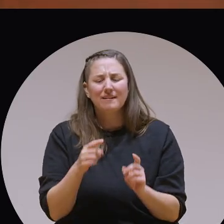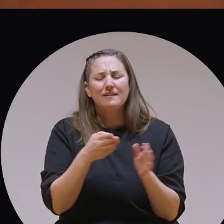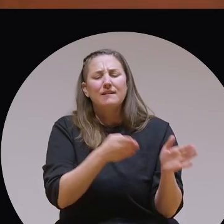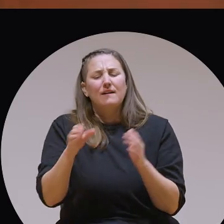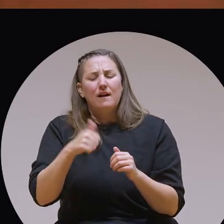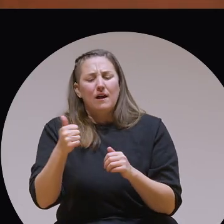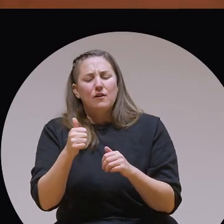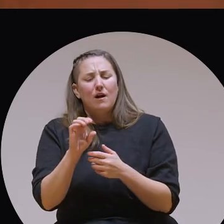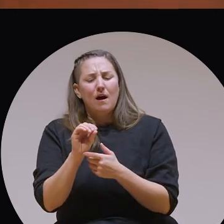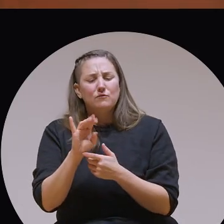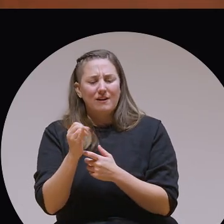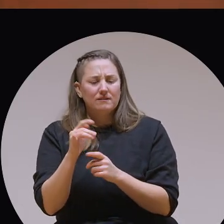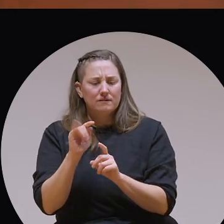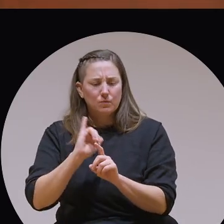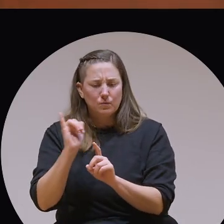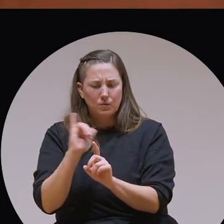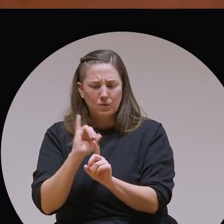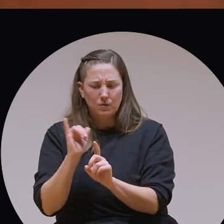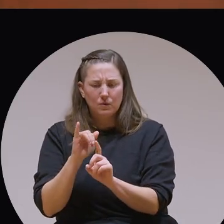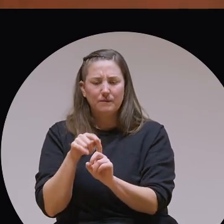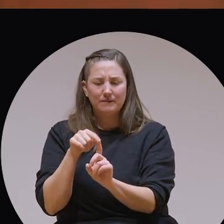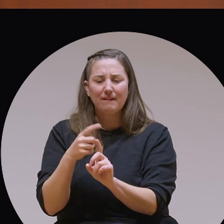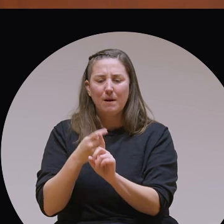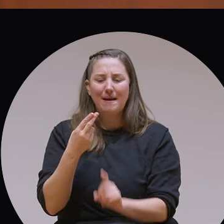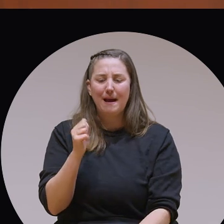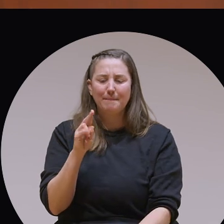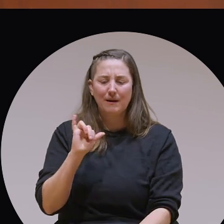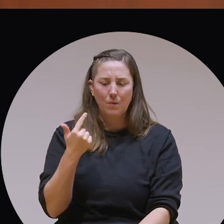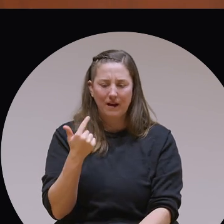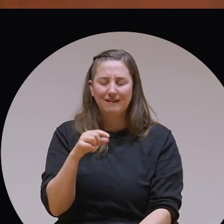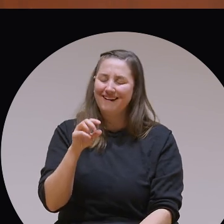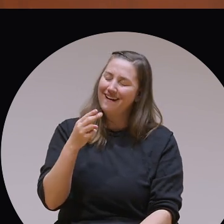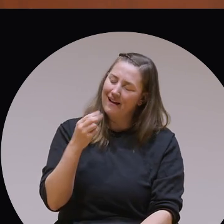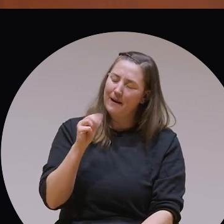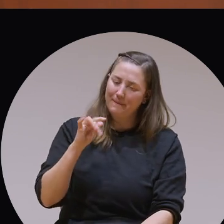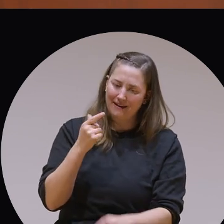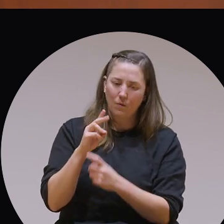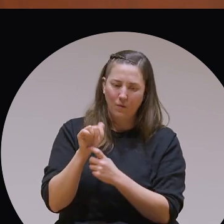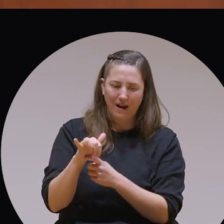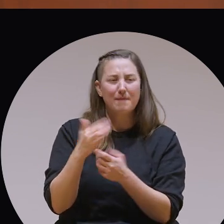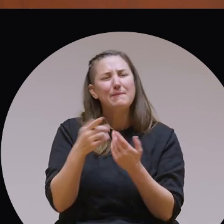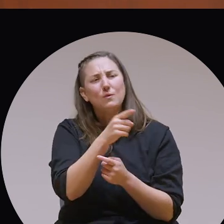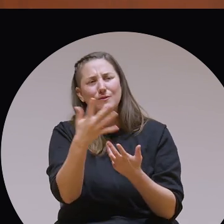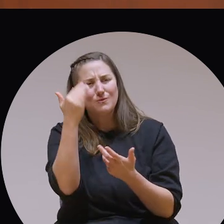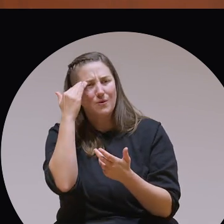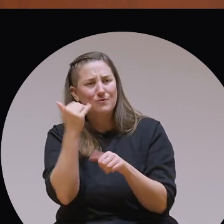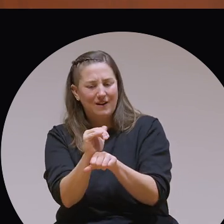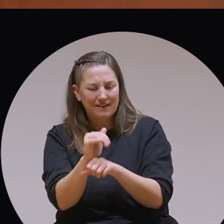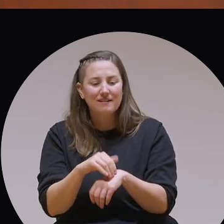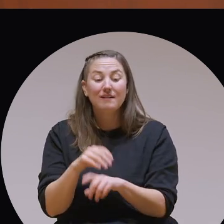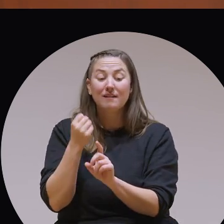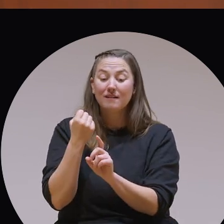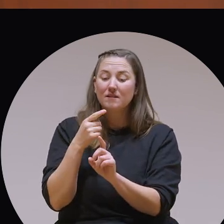object. This is an object which I worked on with my wonderful colleague Sean Hemingway, who one of you knows in the audience tonight. This was